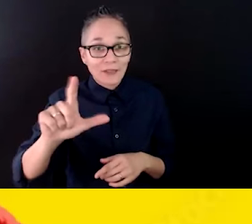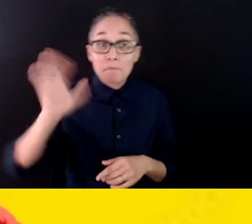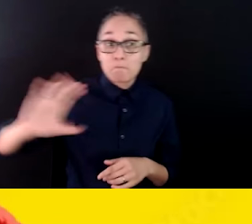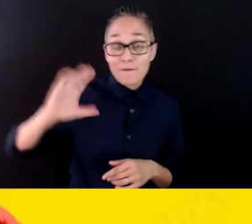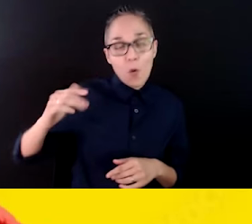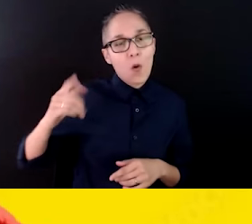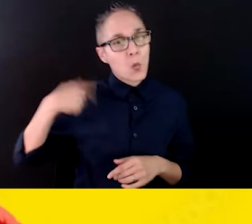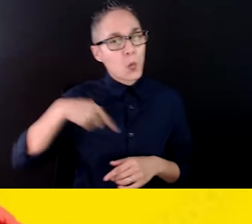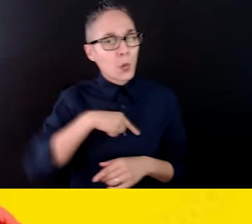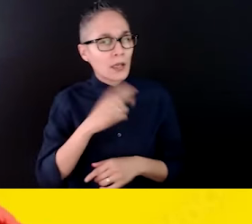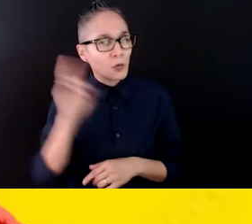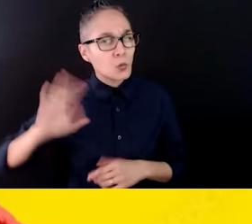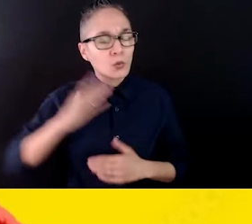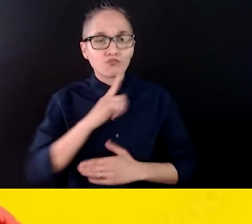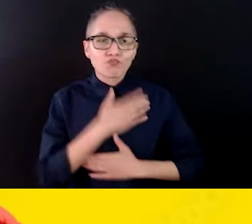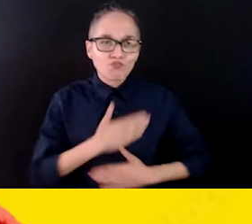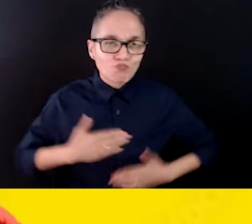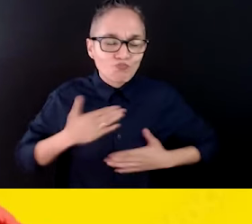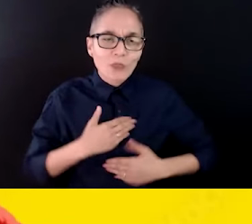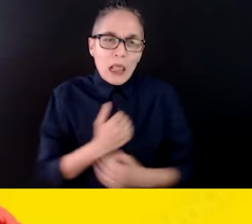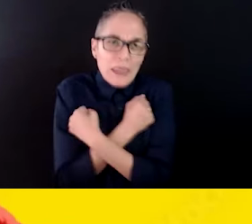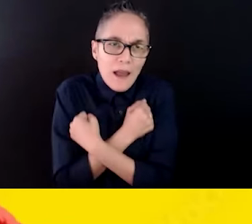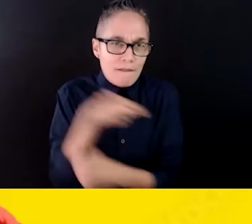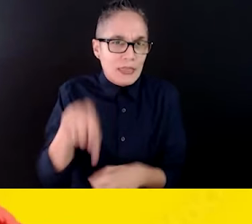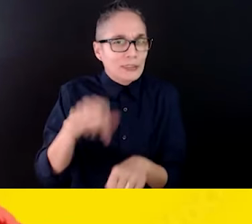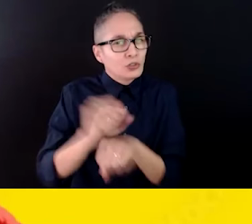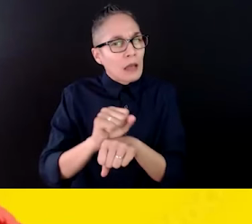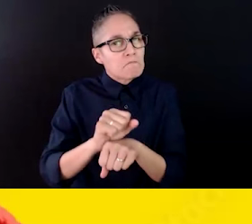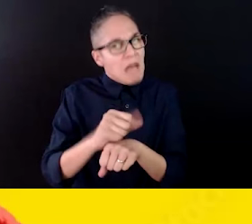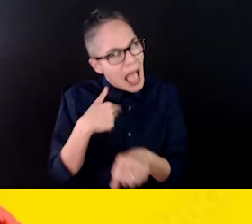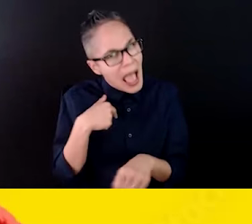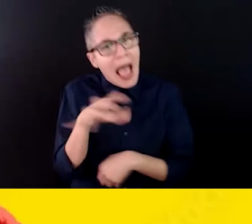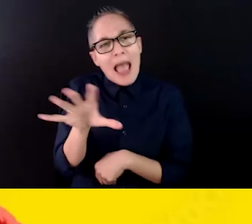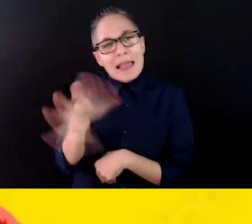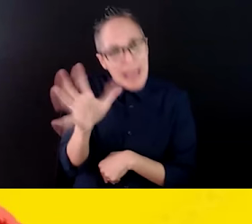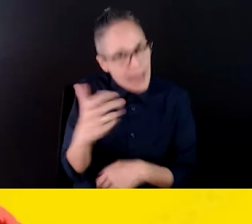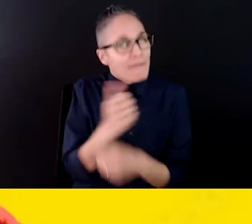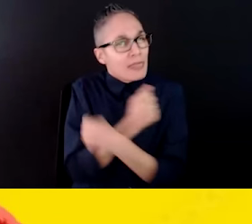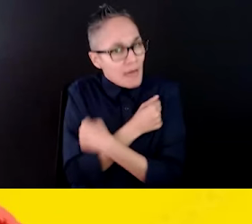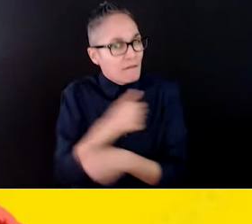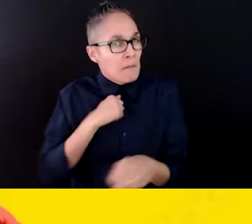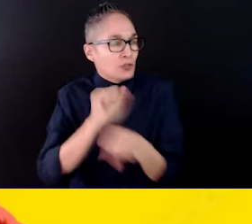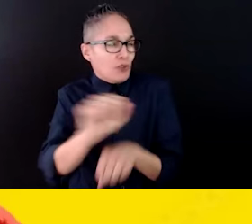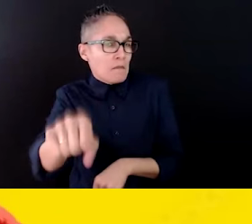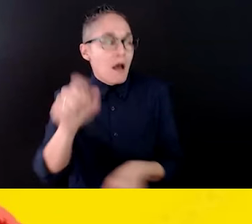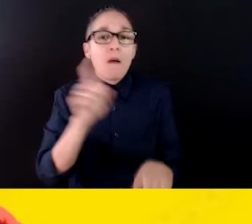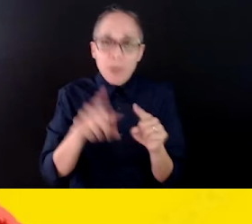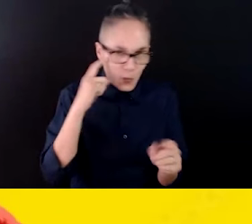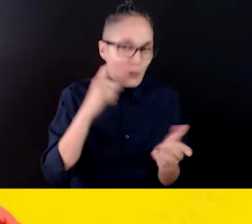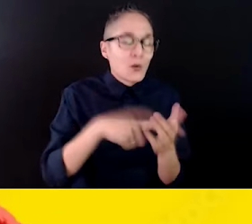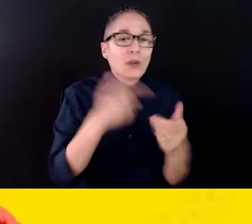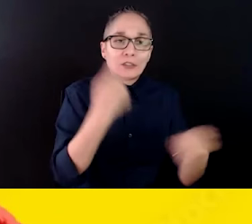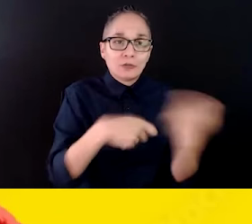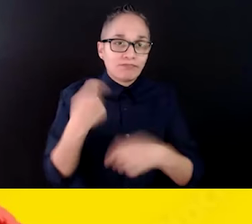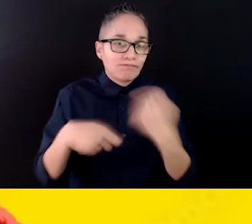a love and enjoyment of the job. I still kind of do, and I'm holding on to hope. You know, we're going to see a lot of transitions and a lot of changes, and